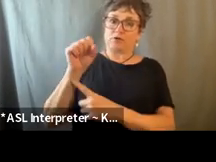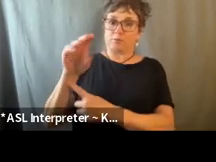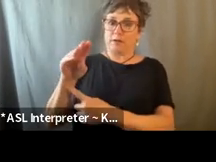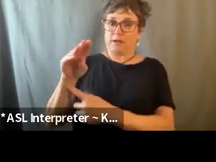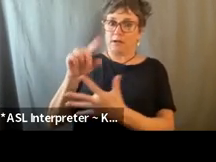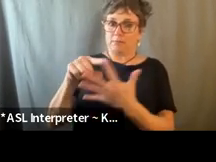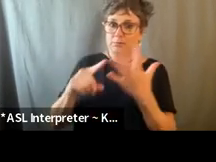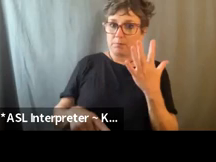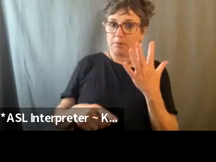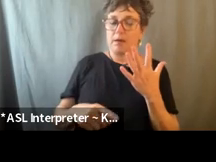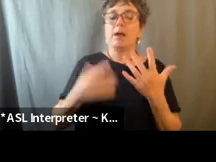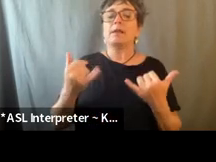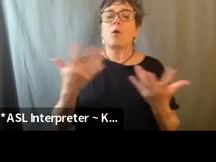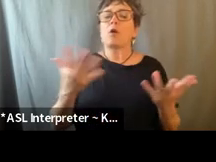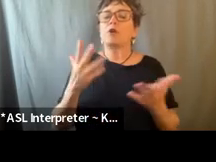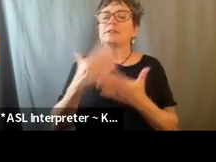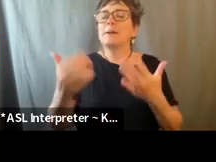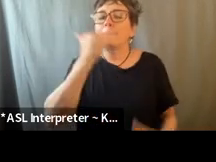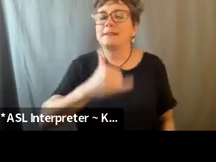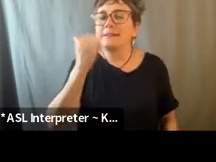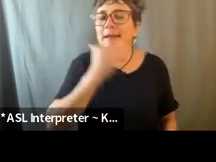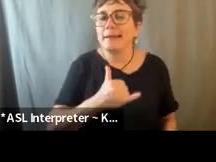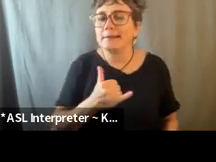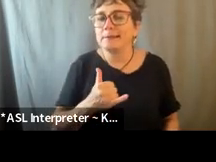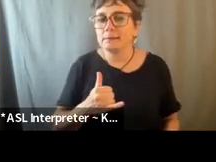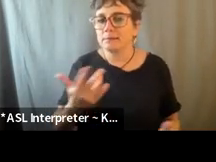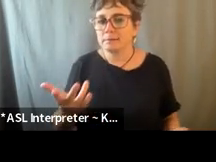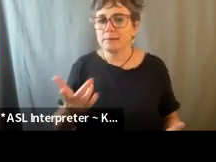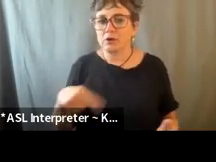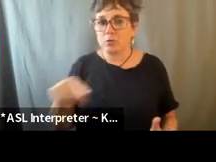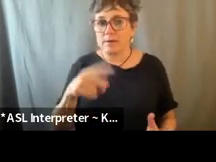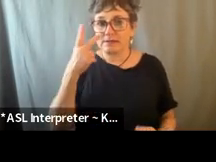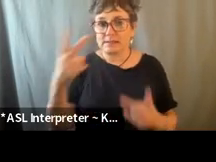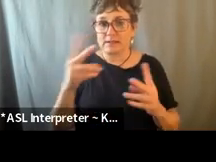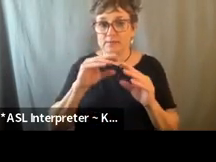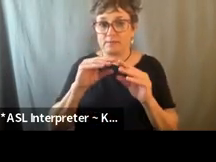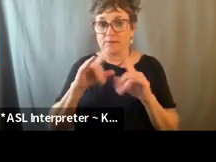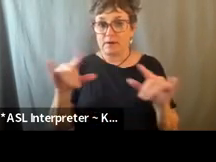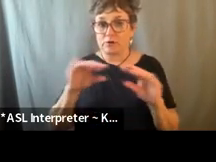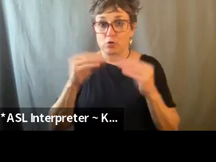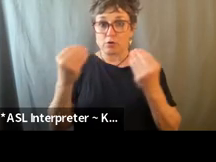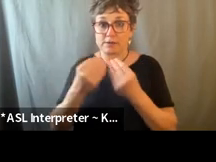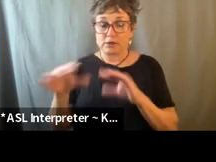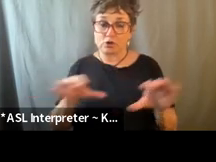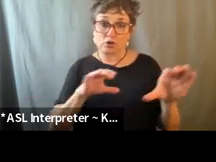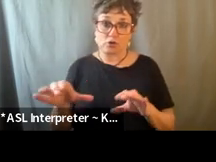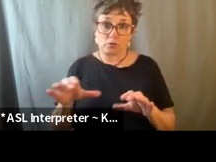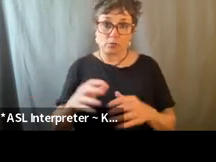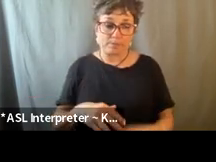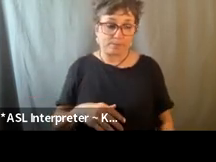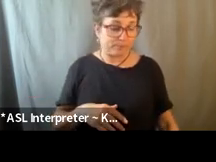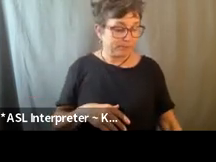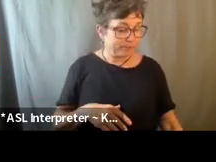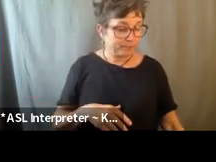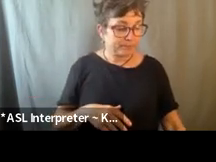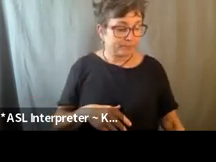some mistakes that you have seen organizations make? What are some things we want to stay away from? Yeah, I think